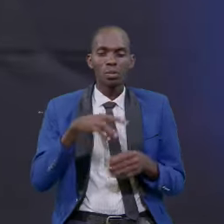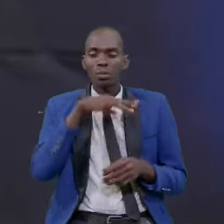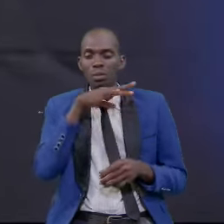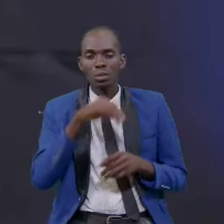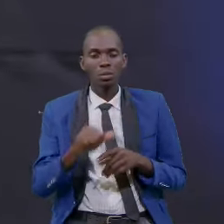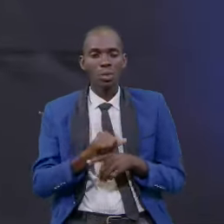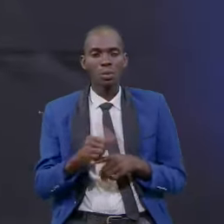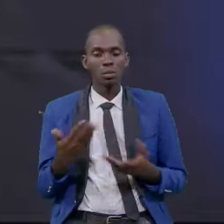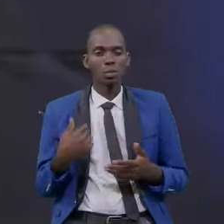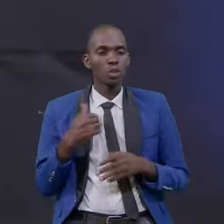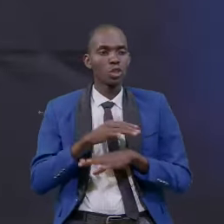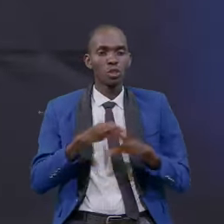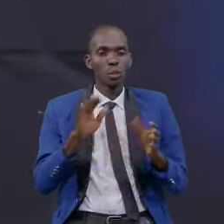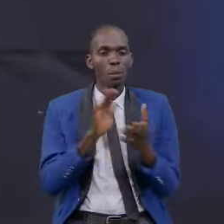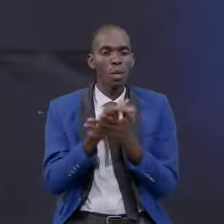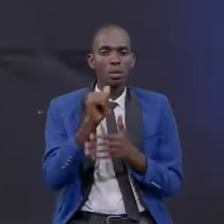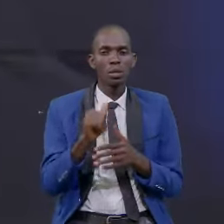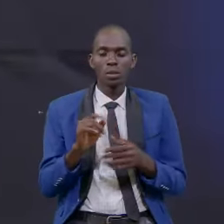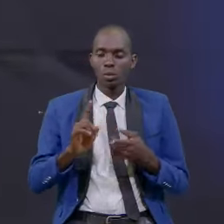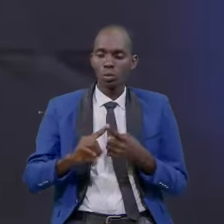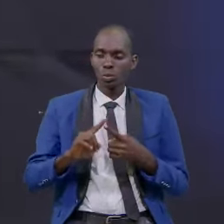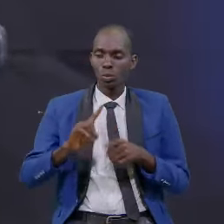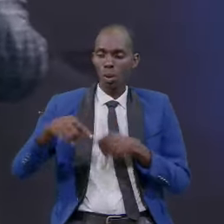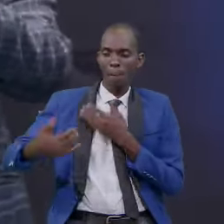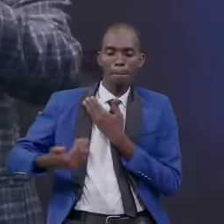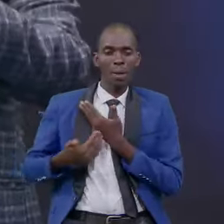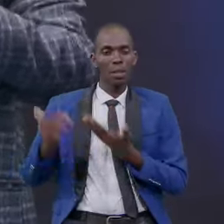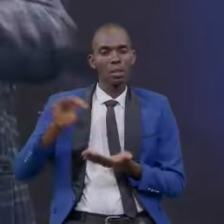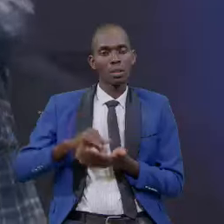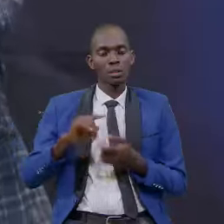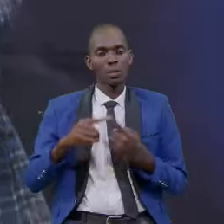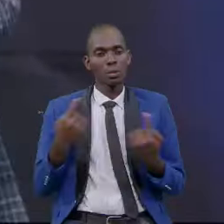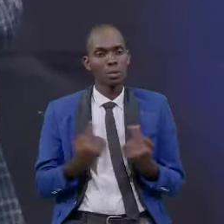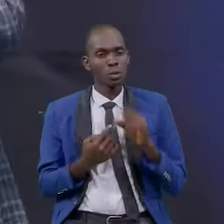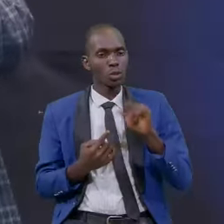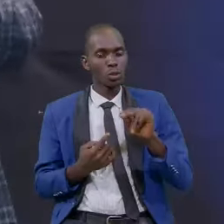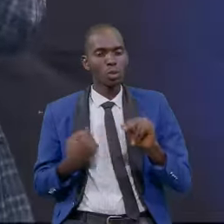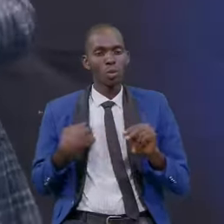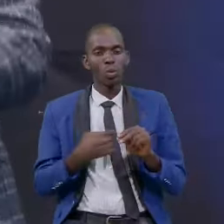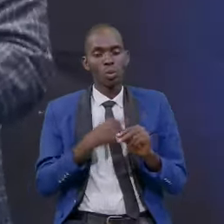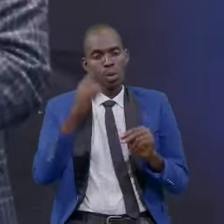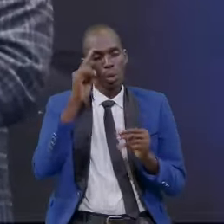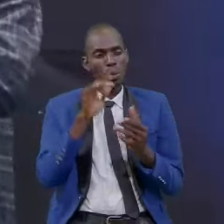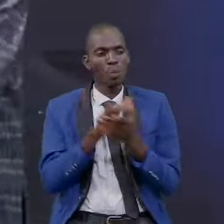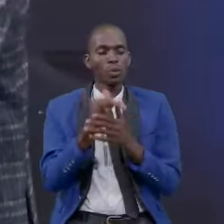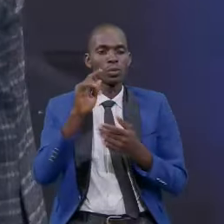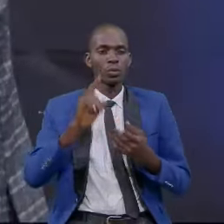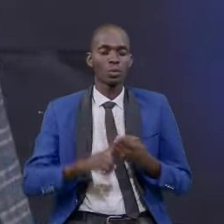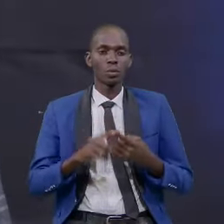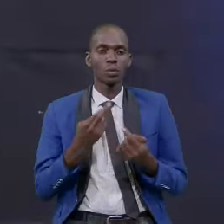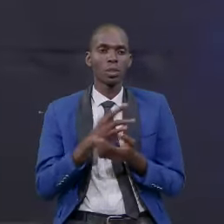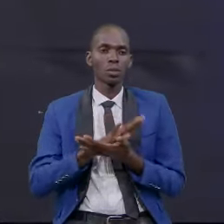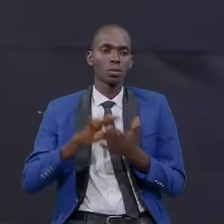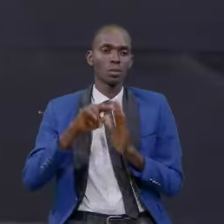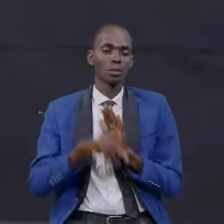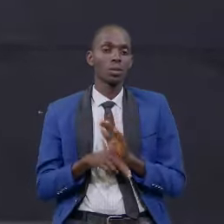don't believe going back to sin. We believe, and we believe unto righteousness. If